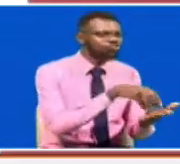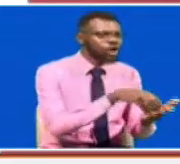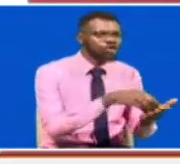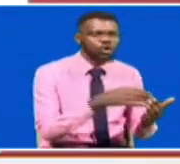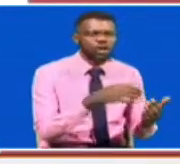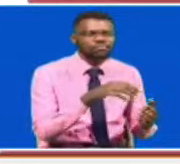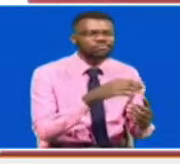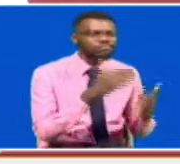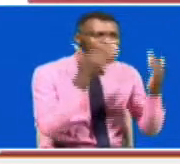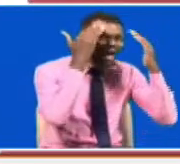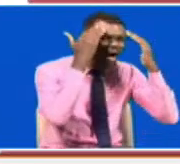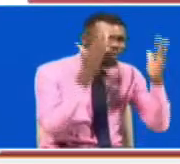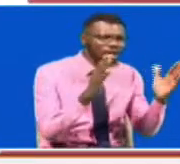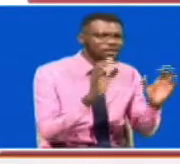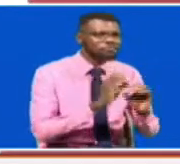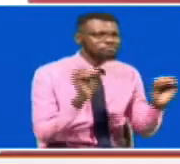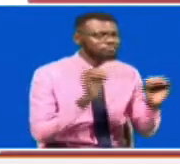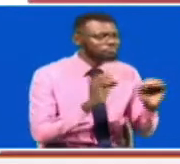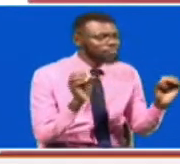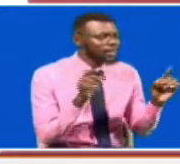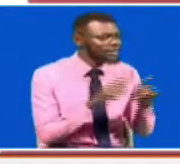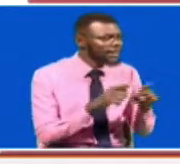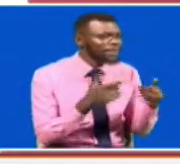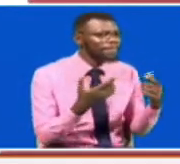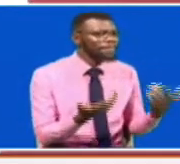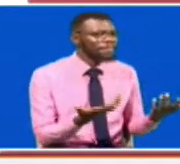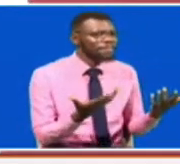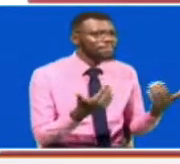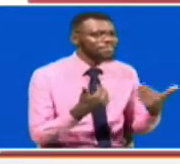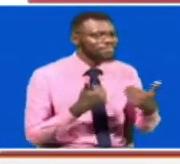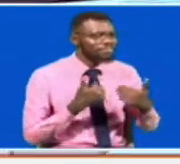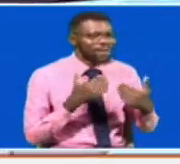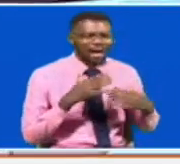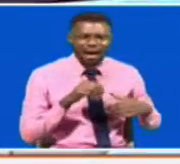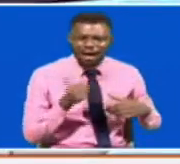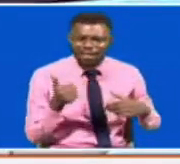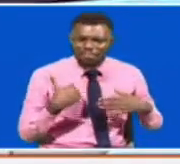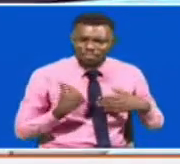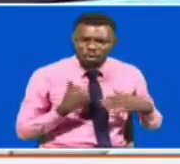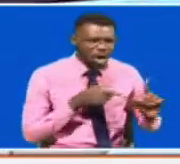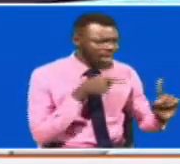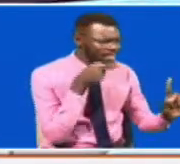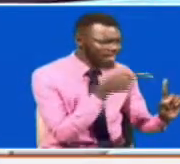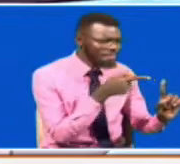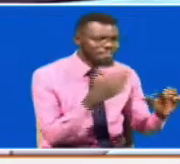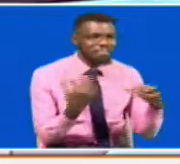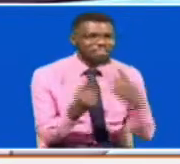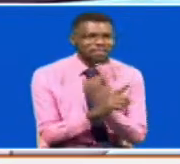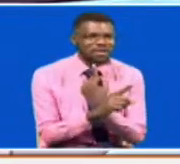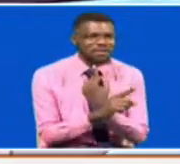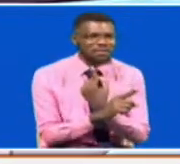situational awareness, dysfunctional to the core, soaked in a clash of ambition, and utterly